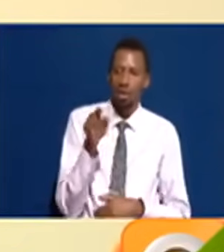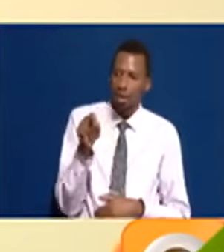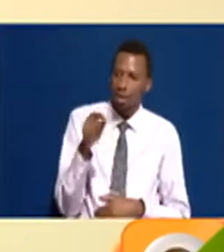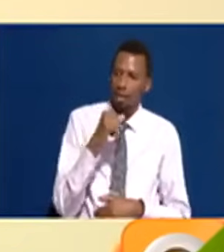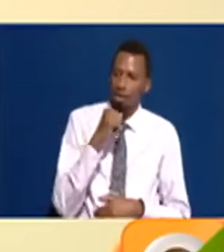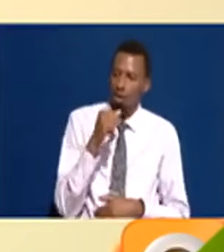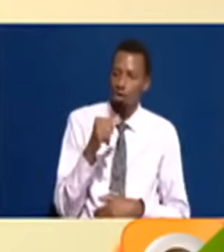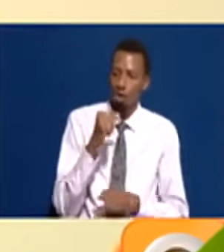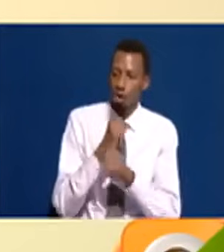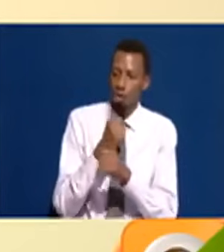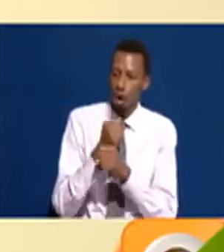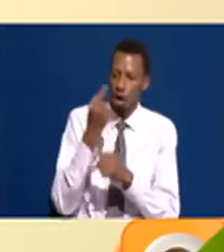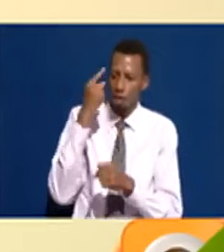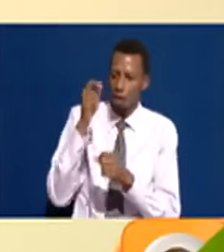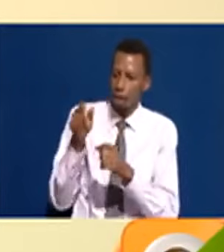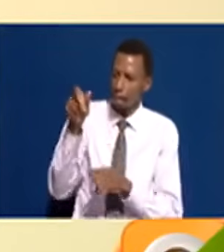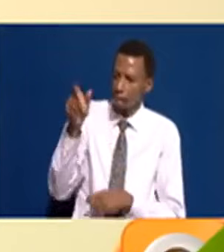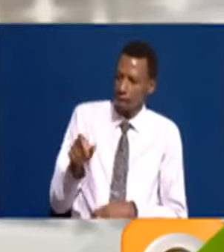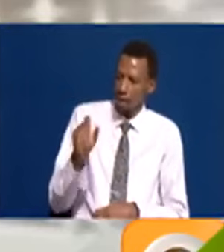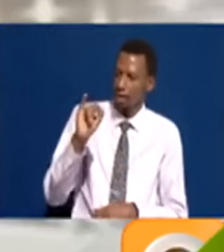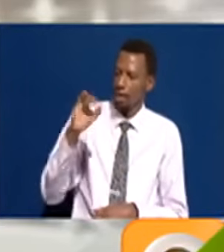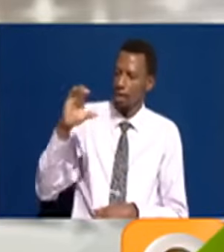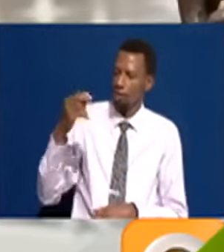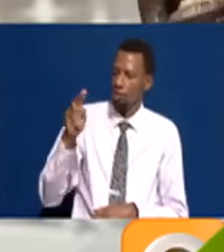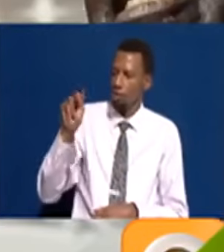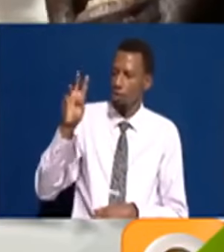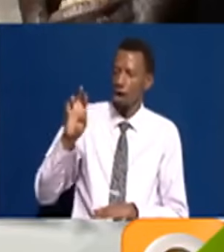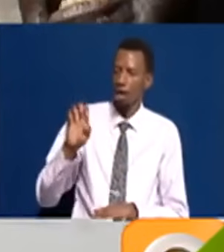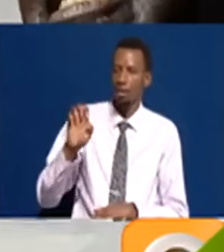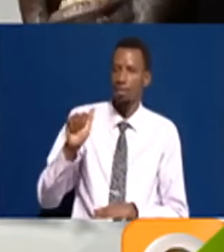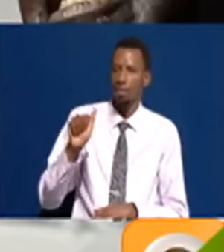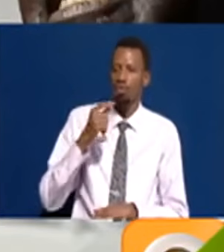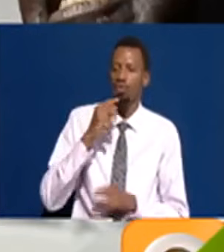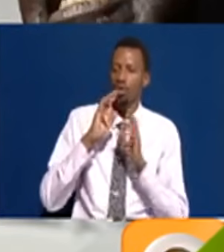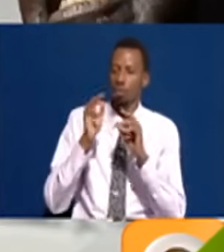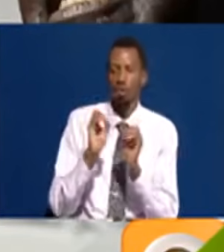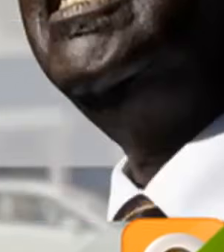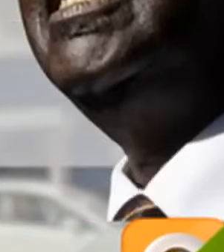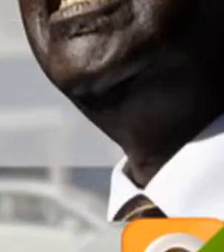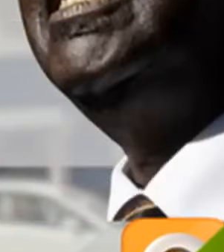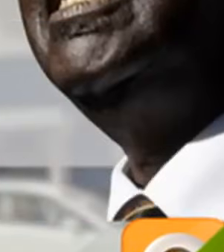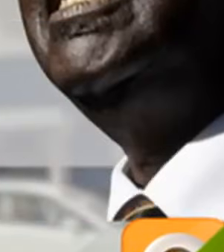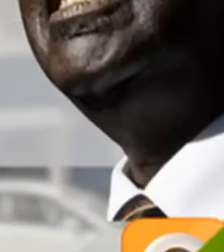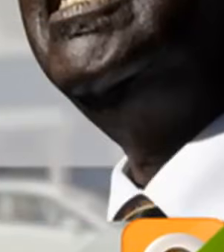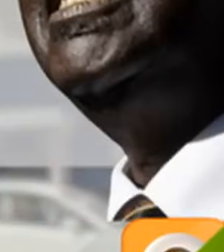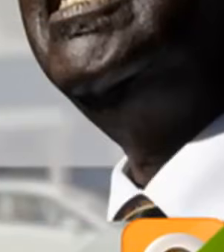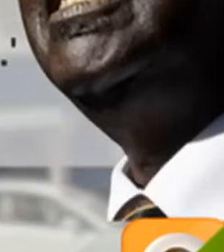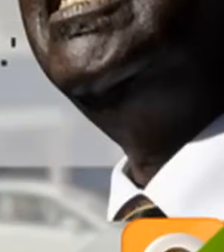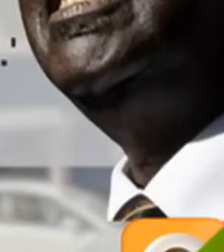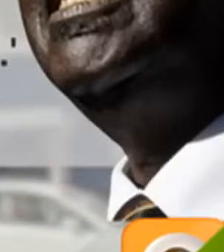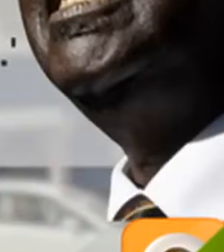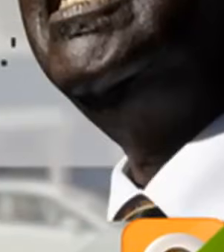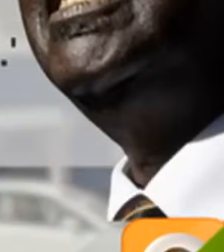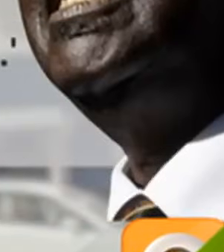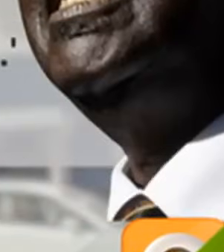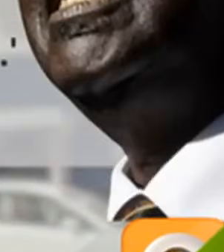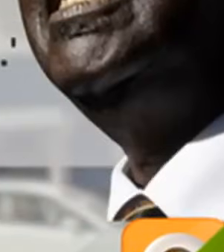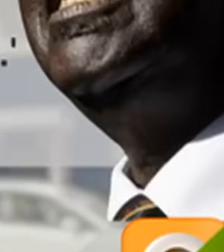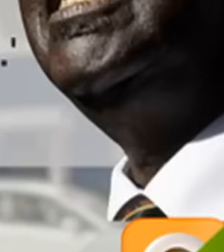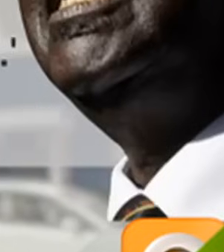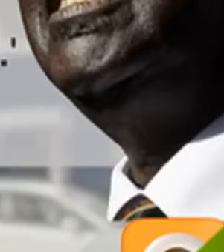Mr. Ichungwa to respond. Odinga maintains that the oil deal that has three local partners remains